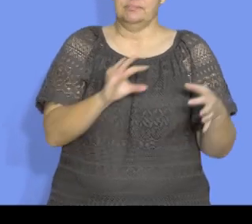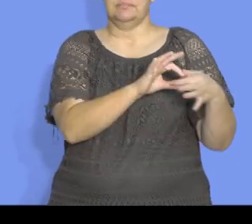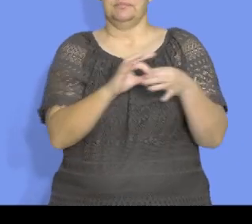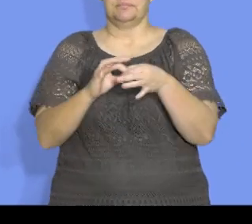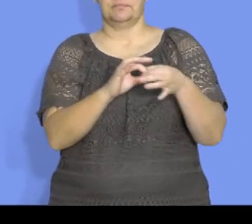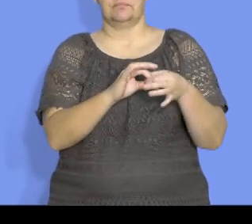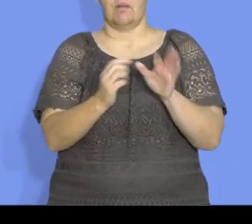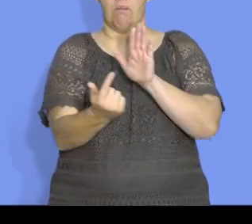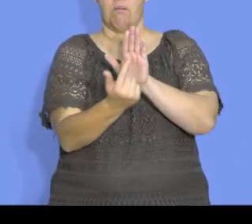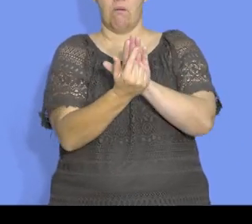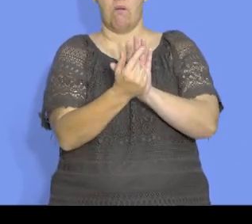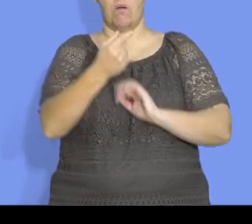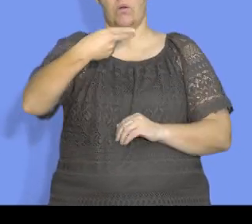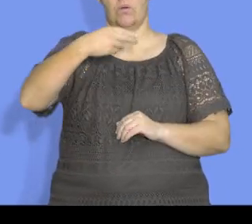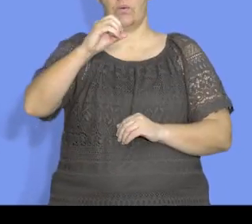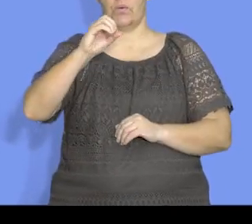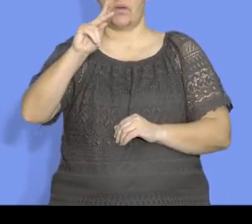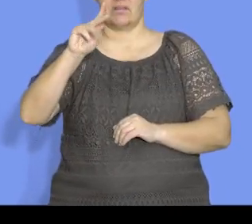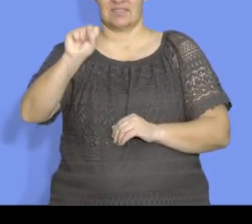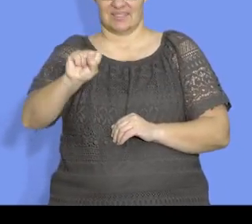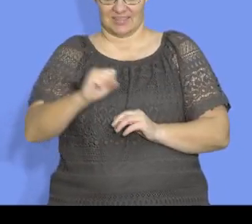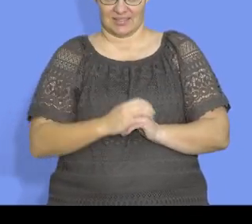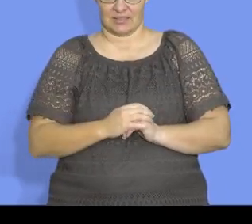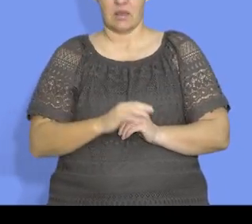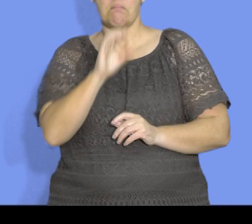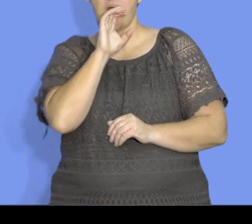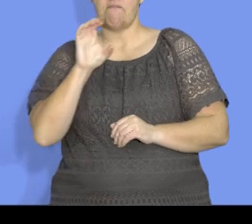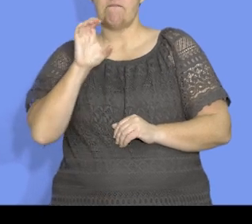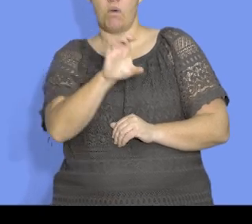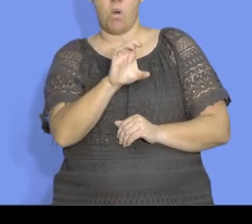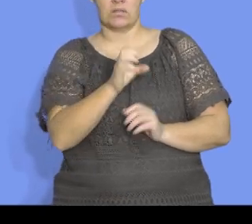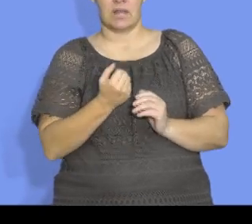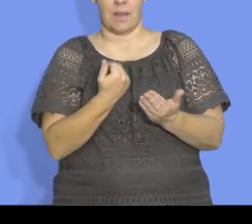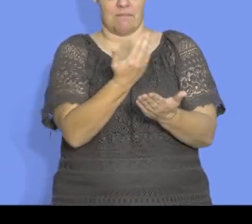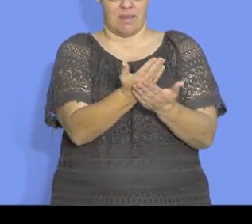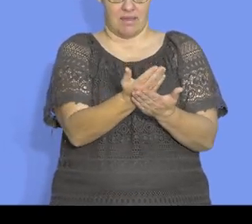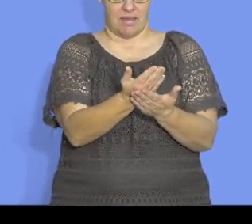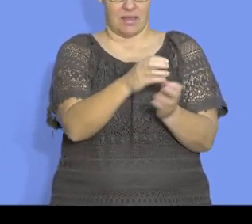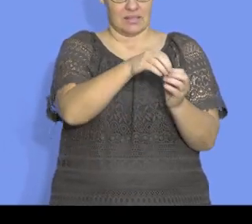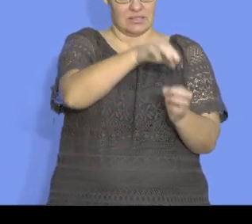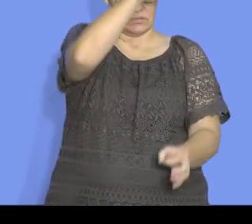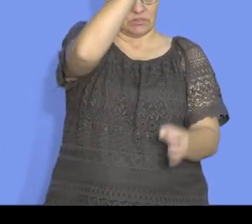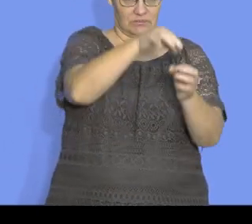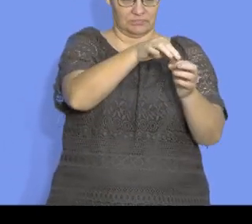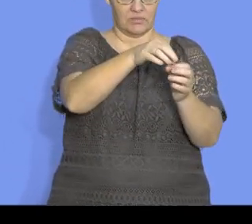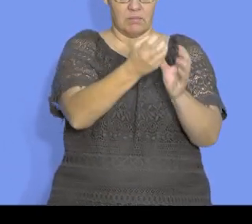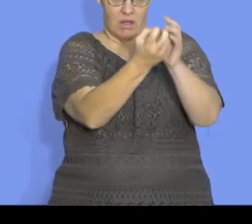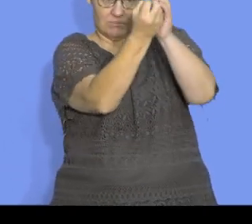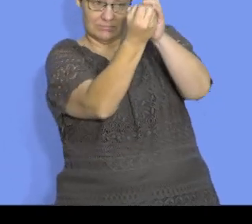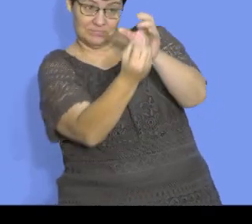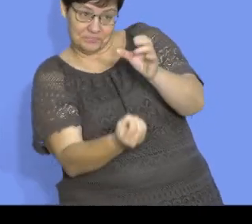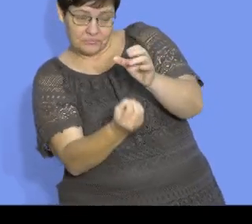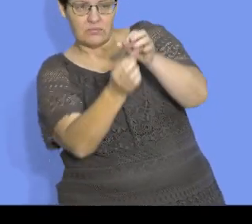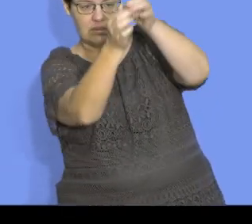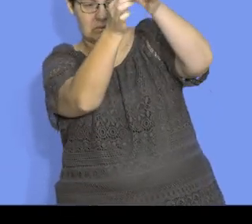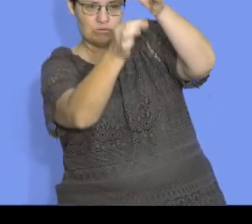Hooke's law, where he related the force that he was applying to the stretch of